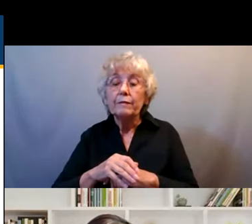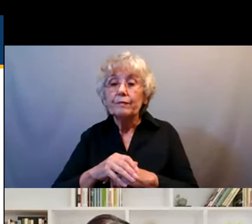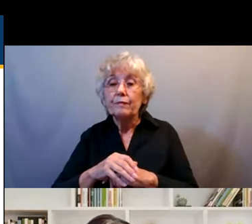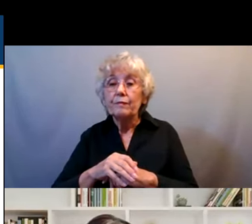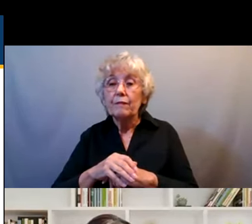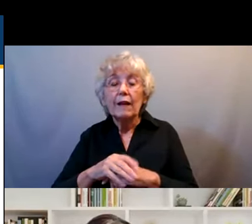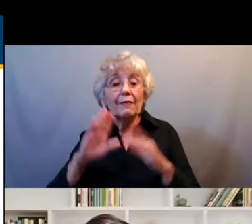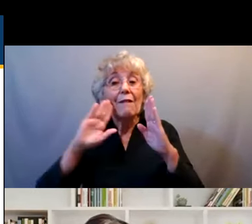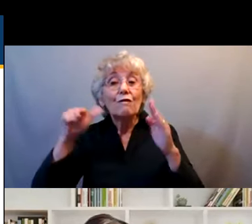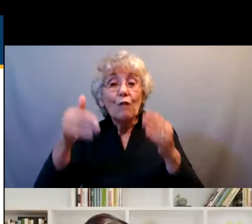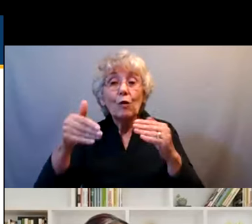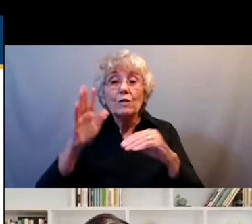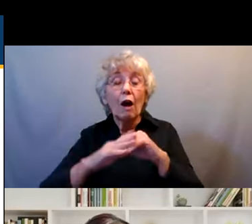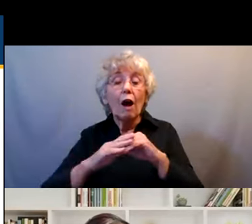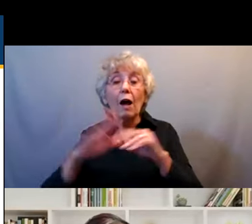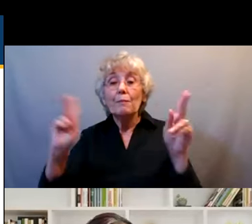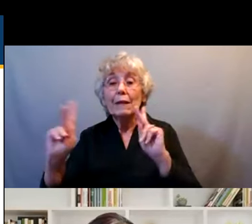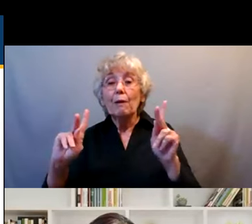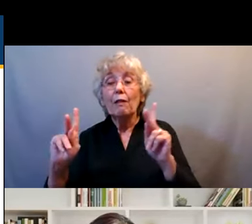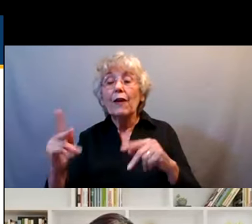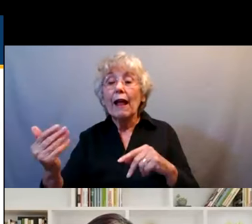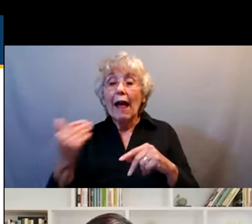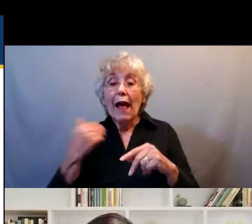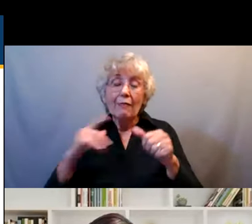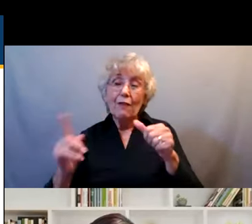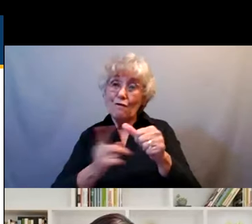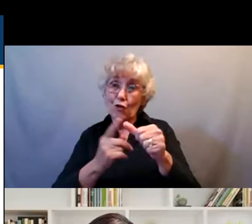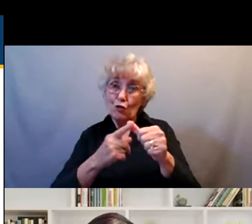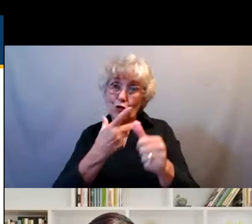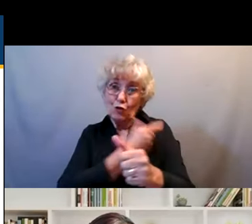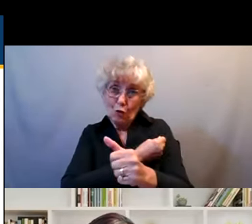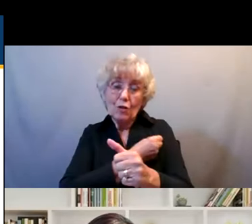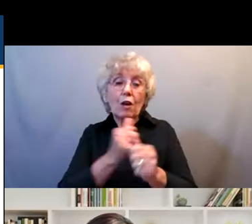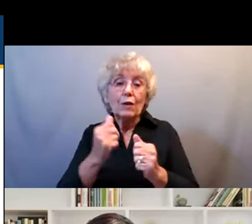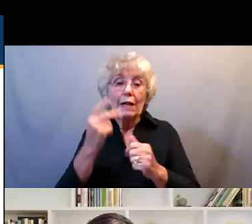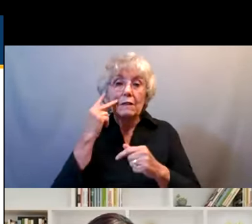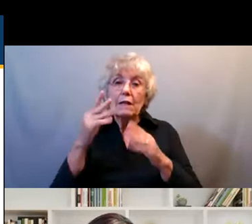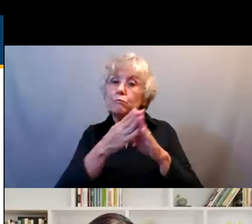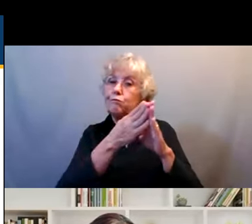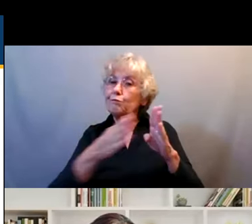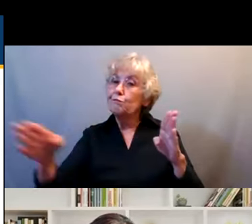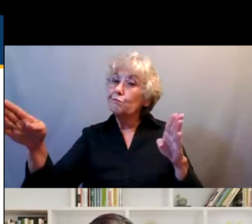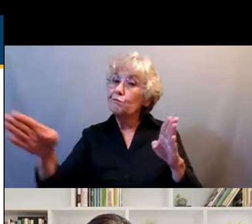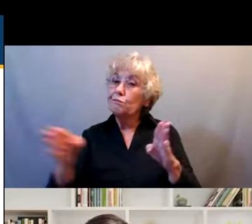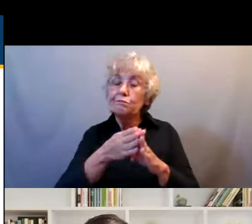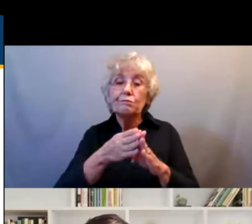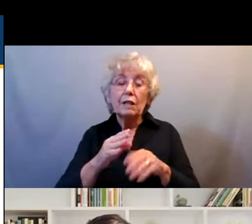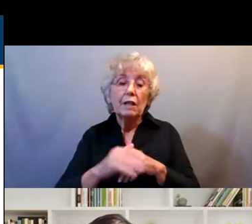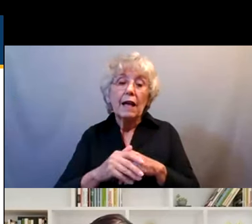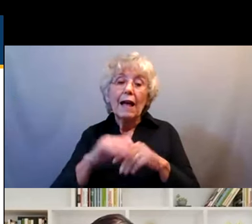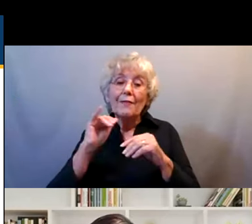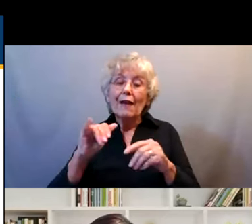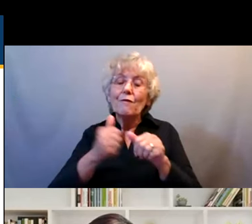That focused on folks that had, you know, first initial dose, and you can see there's a wide range of it. It splits it up by